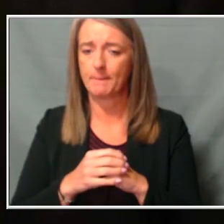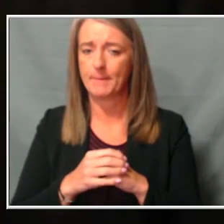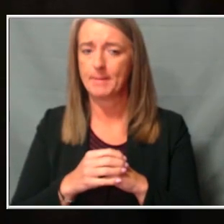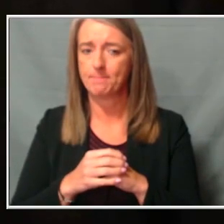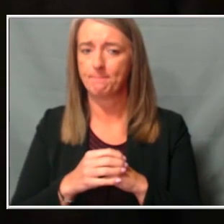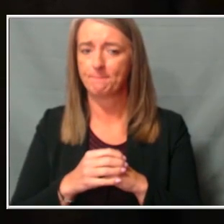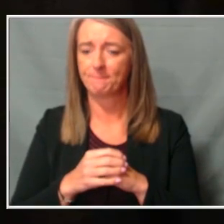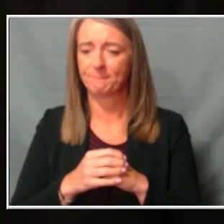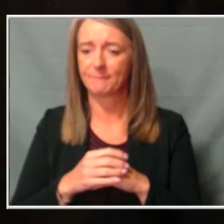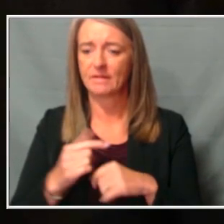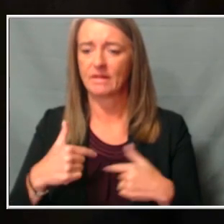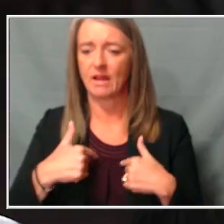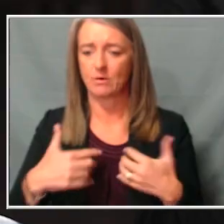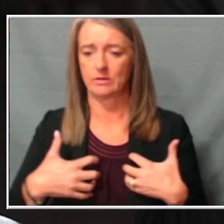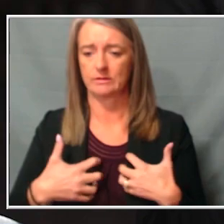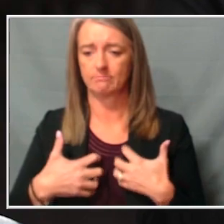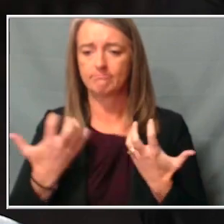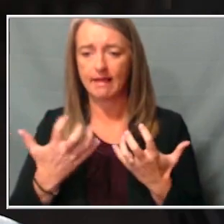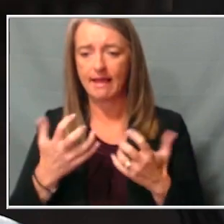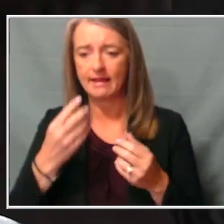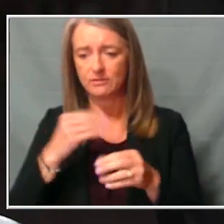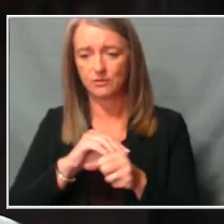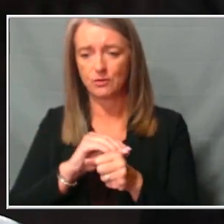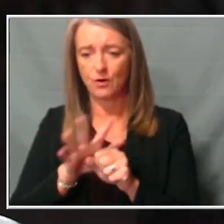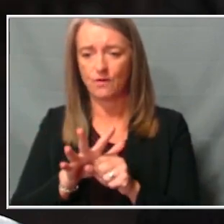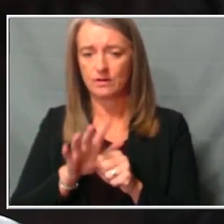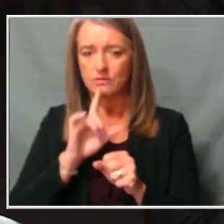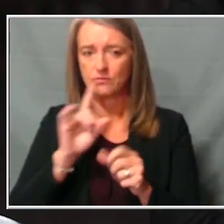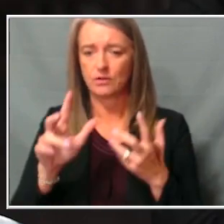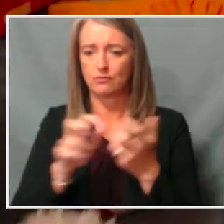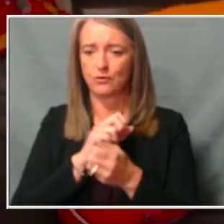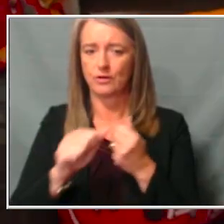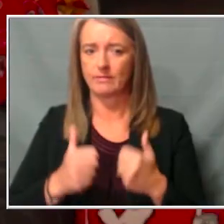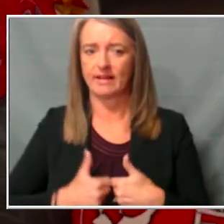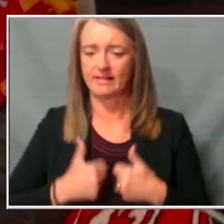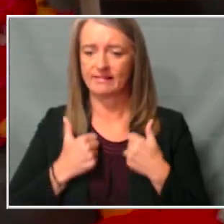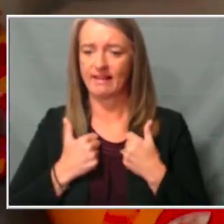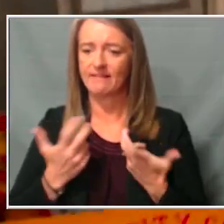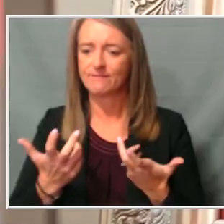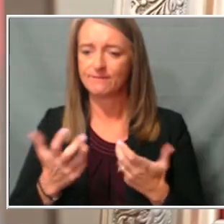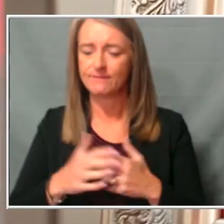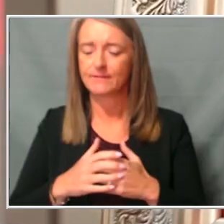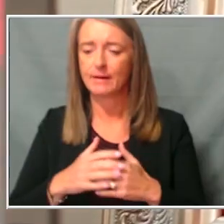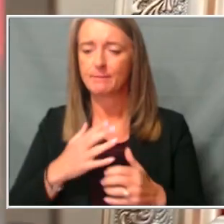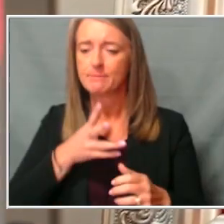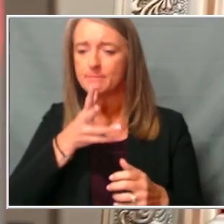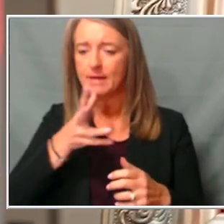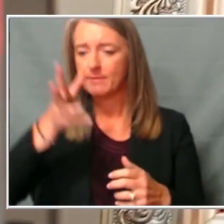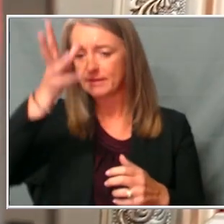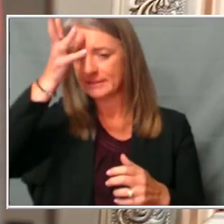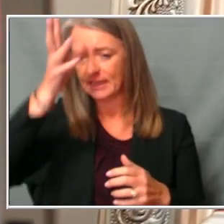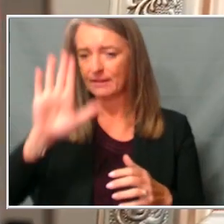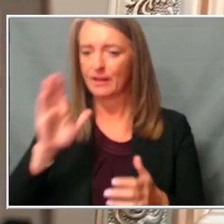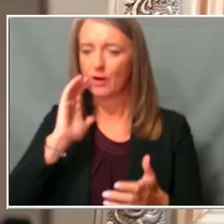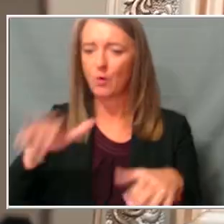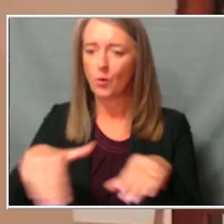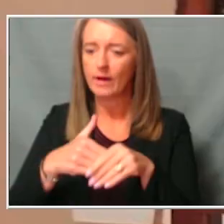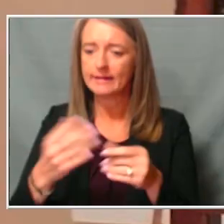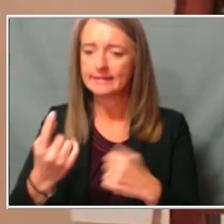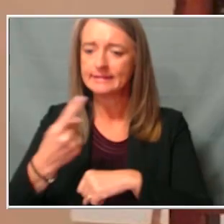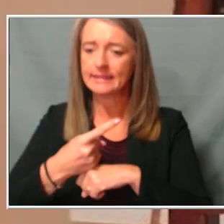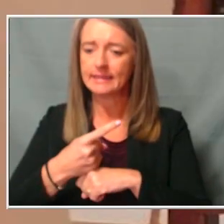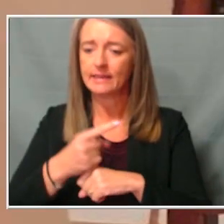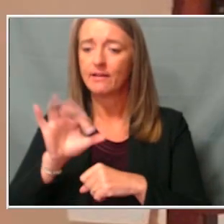I was mad at COVID. I feel like it ruined my life in a sense. This is my mom and dad on their wedding day. On